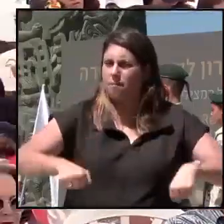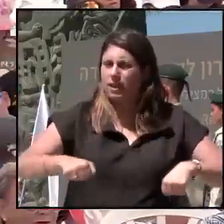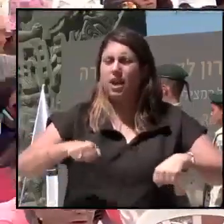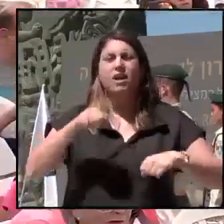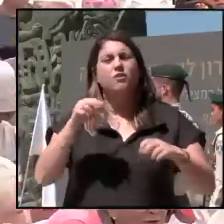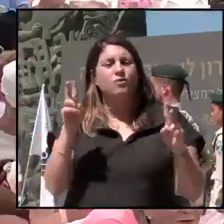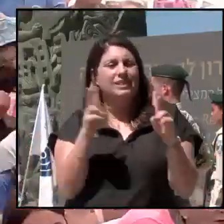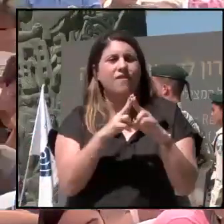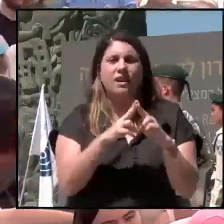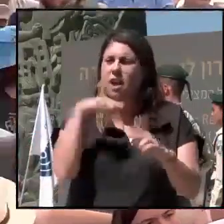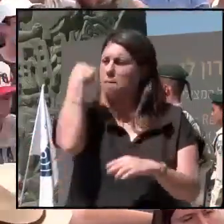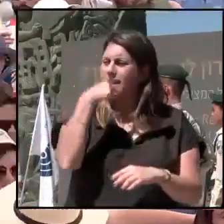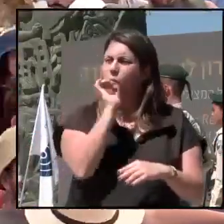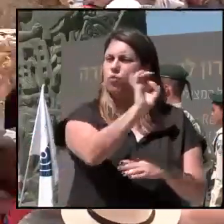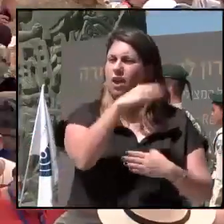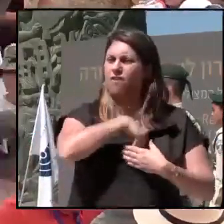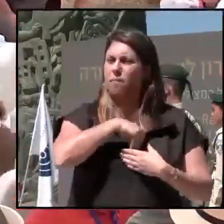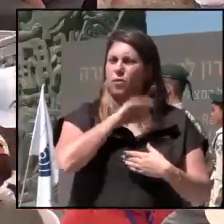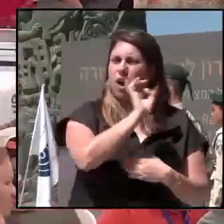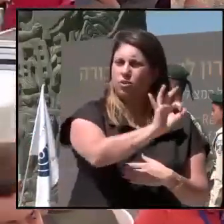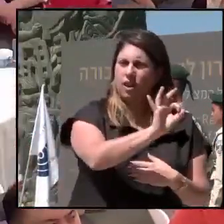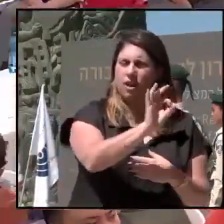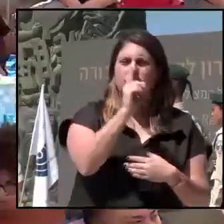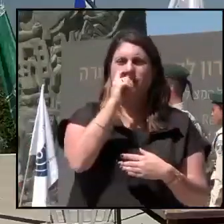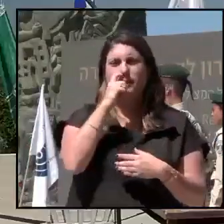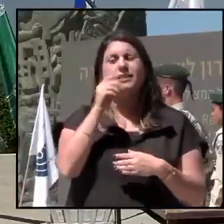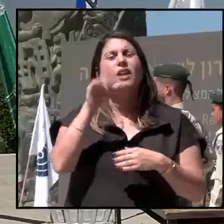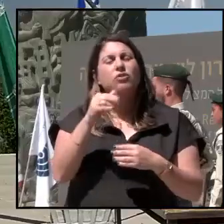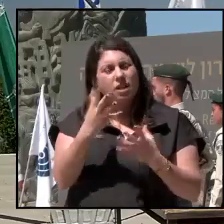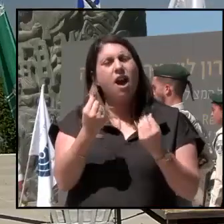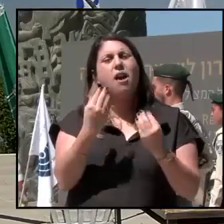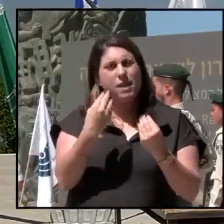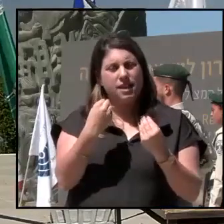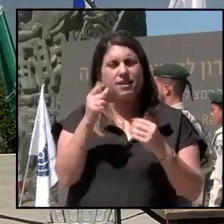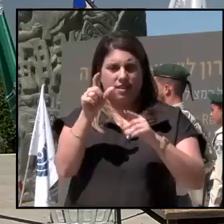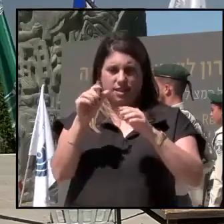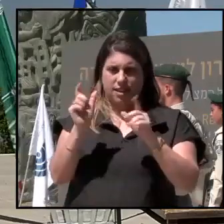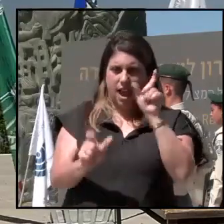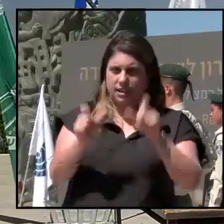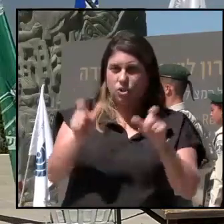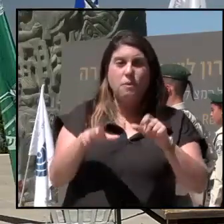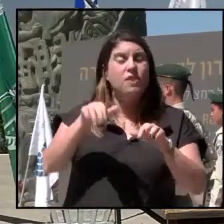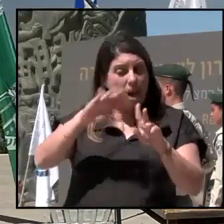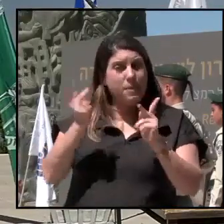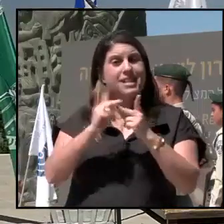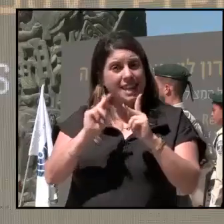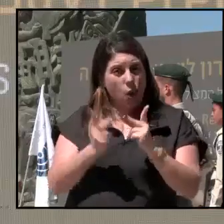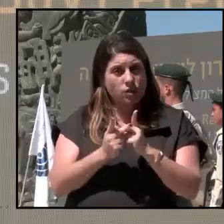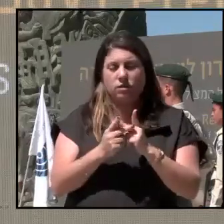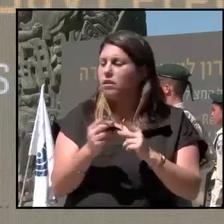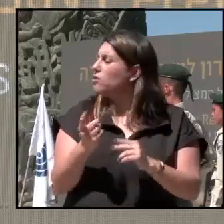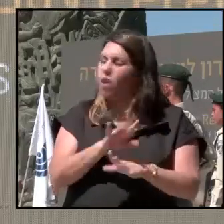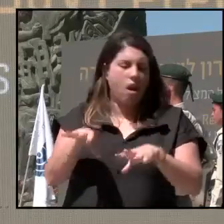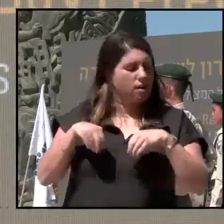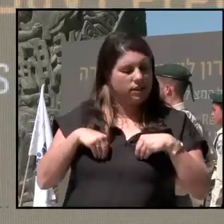and identity. Proof of this is that thousands of French citizens, sometimes entire communities, dared to disobey and risk